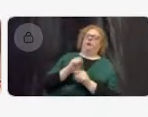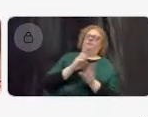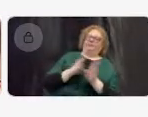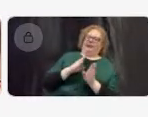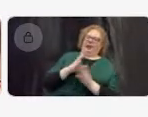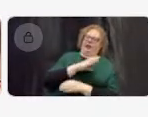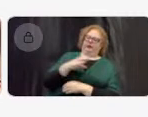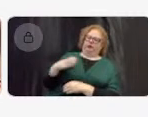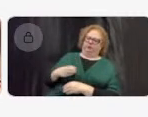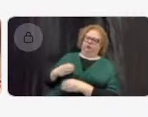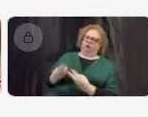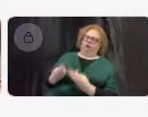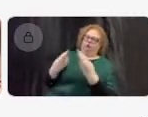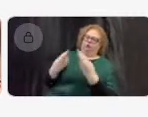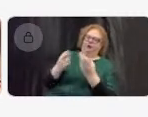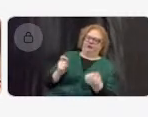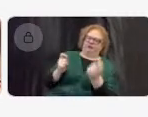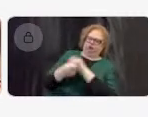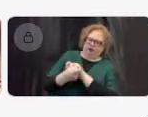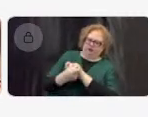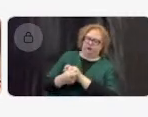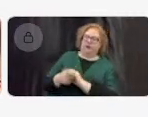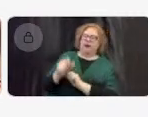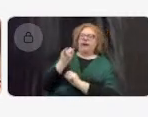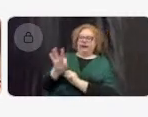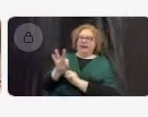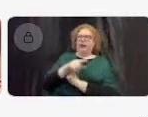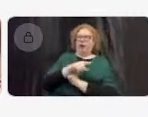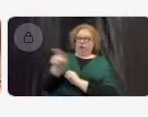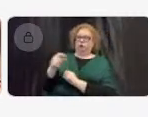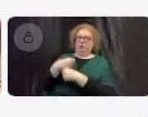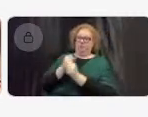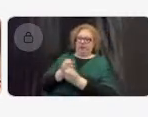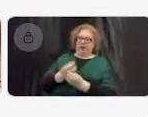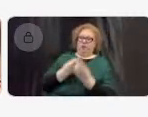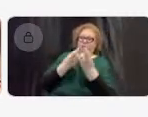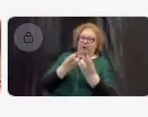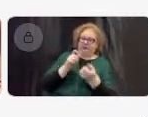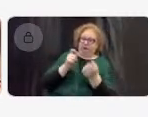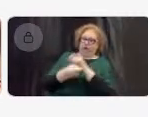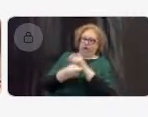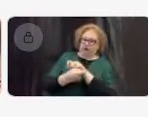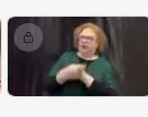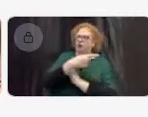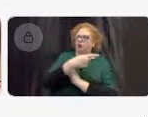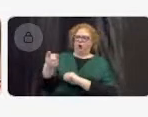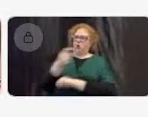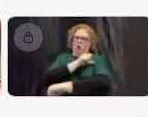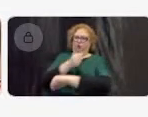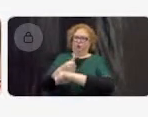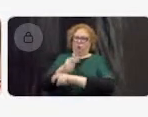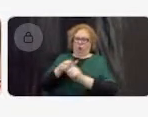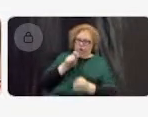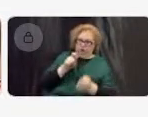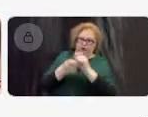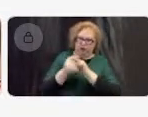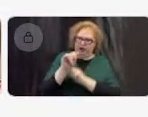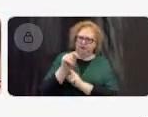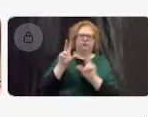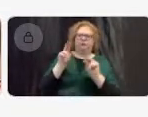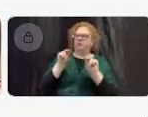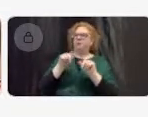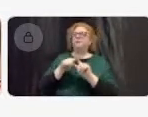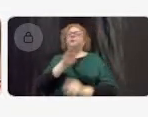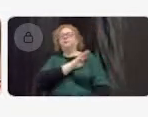if they do, you don't have the authority to change the master street plan. The board does, but that's what your ordinance would be, and then you'd have a master street